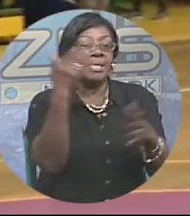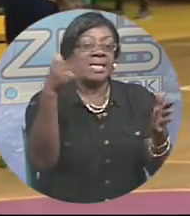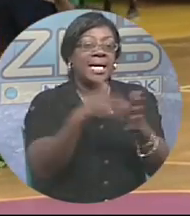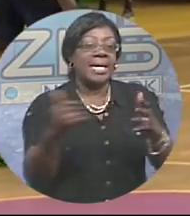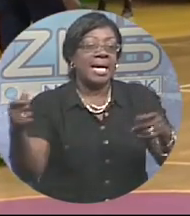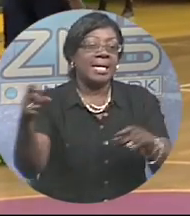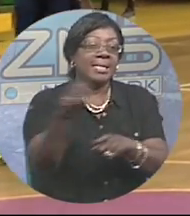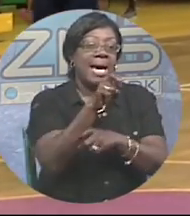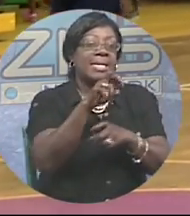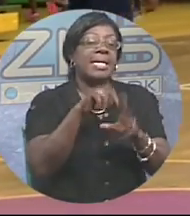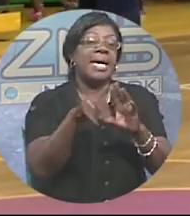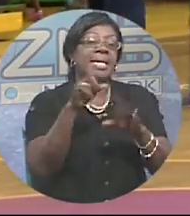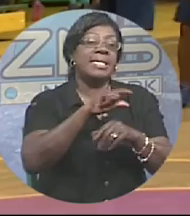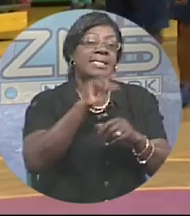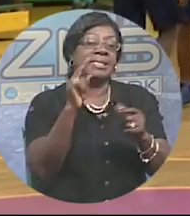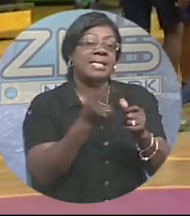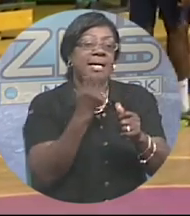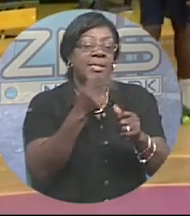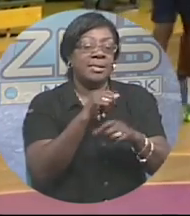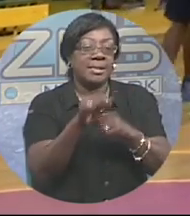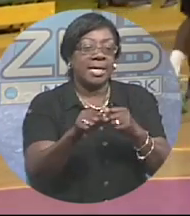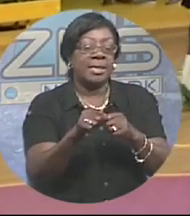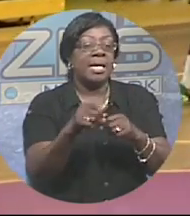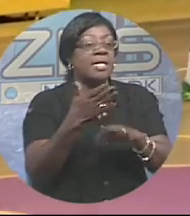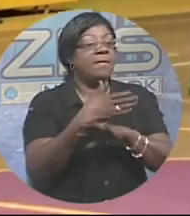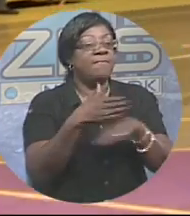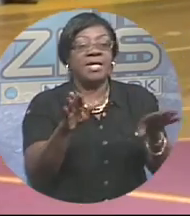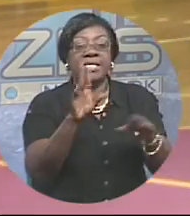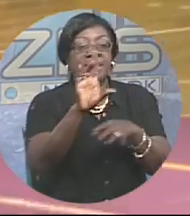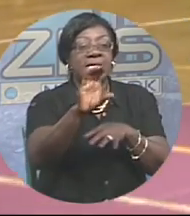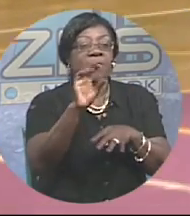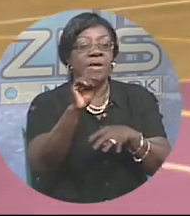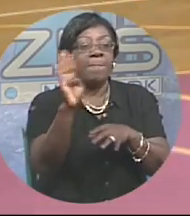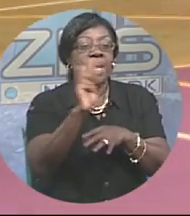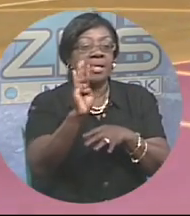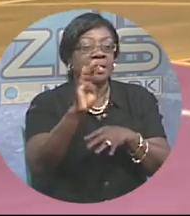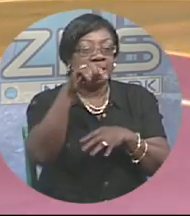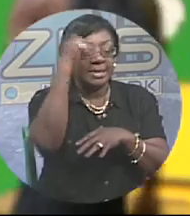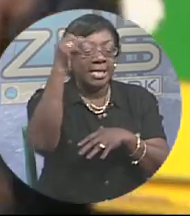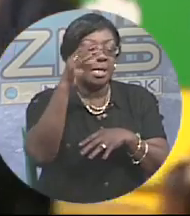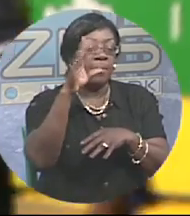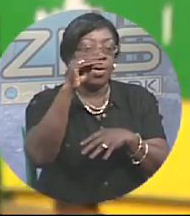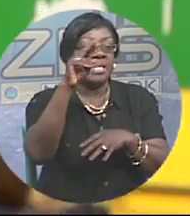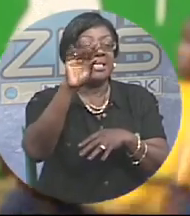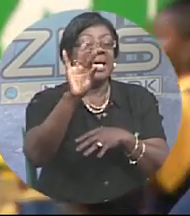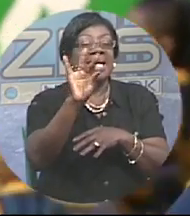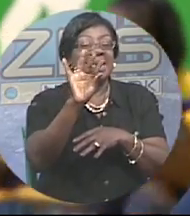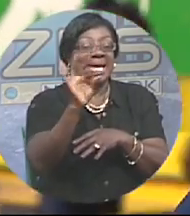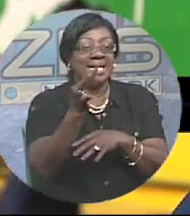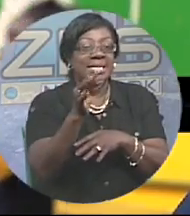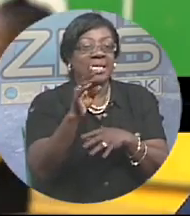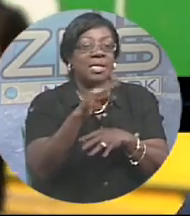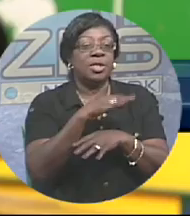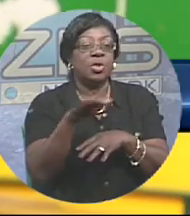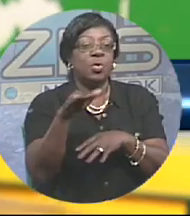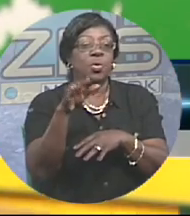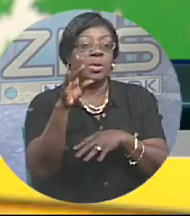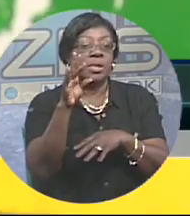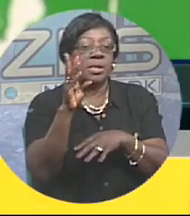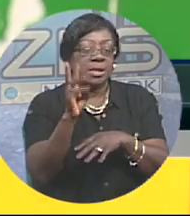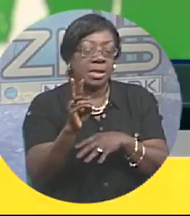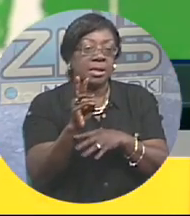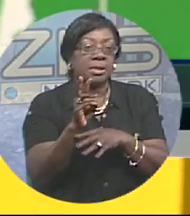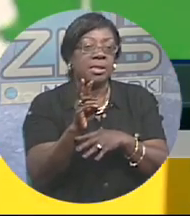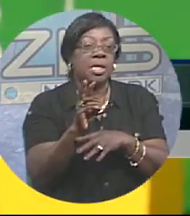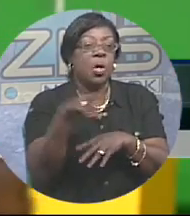in the second set. They would eliminate C.V. Bethel senior boys 19-6. We play Cobras volleyball. Listen to the